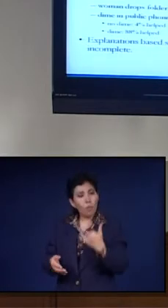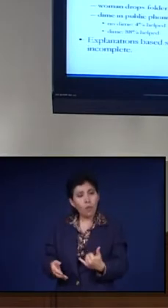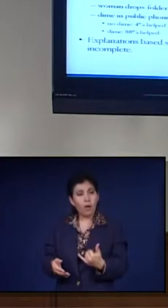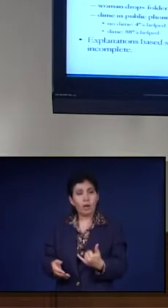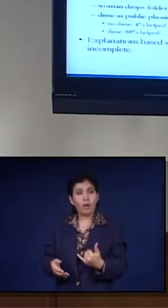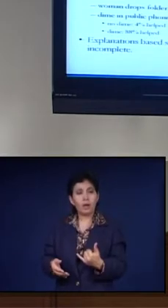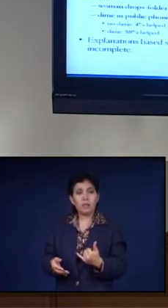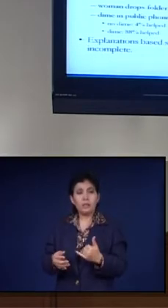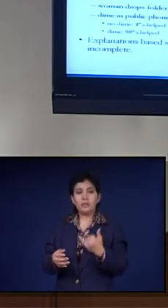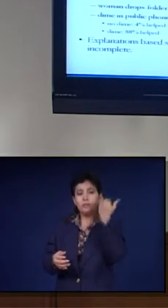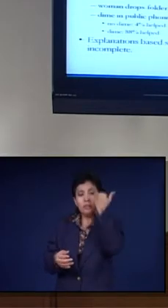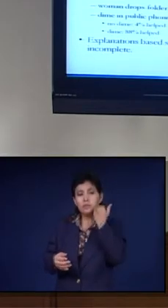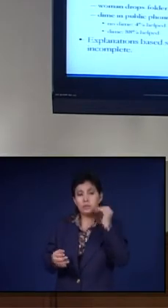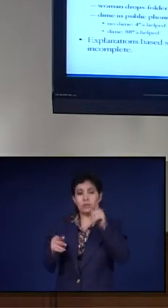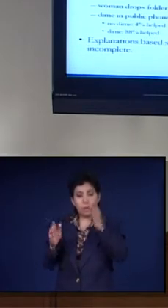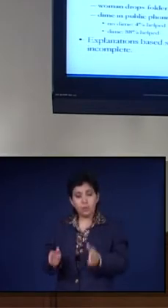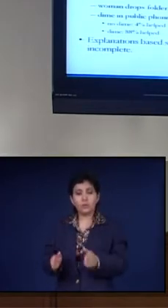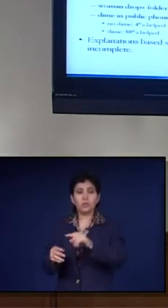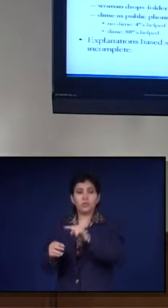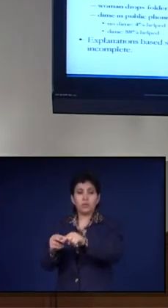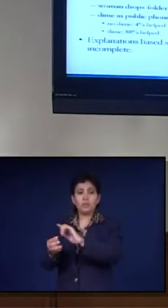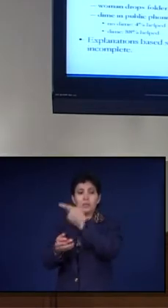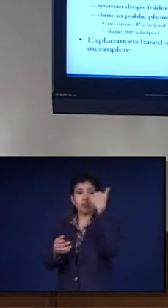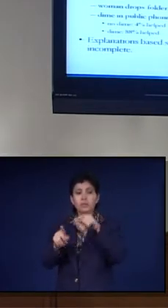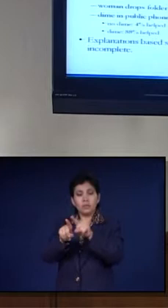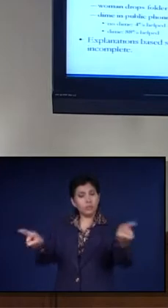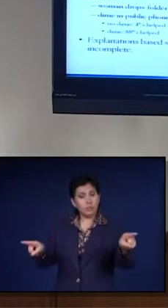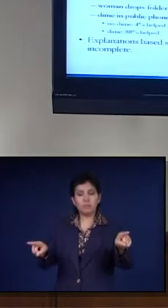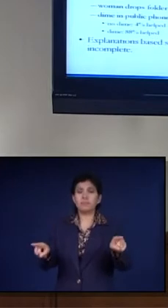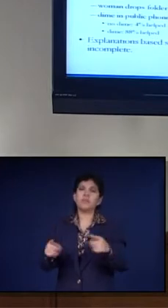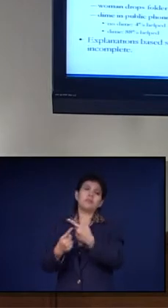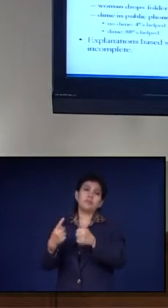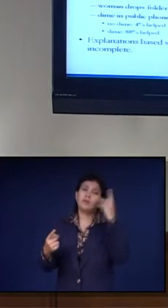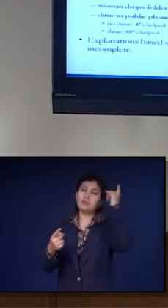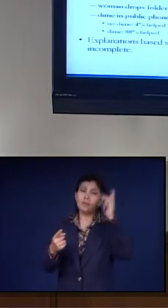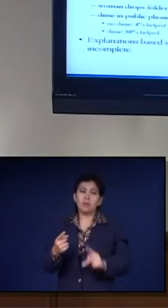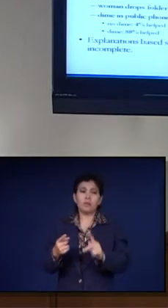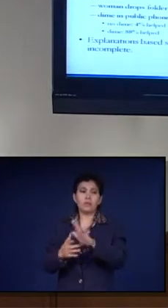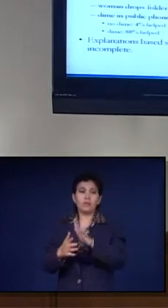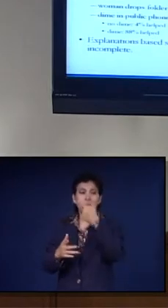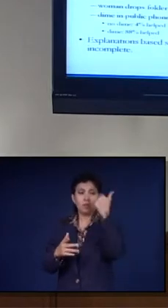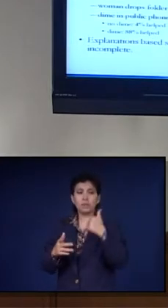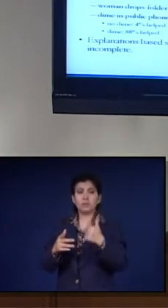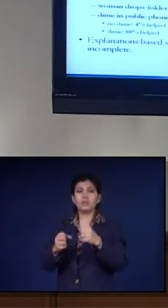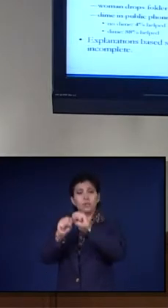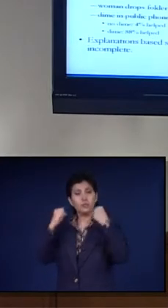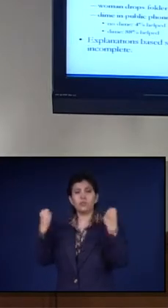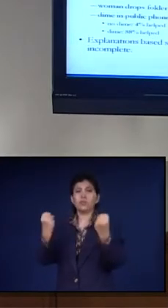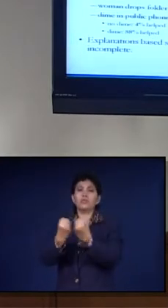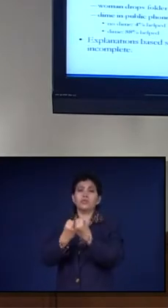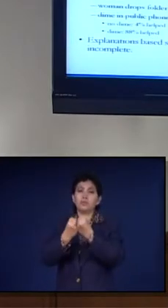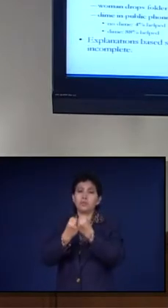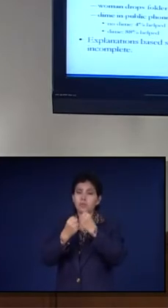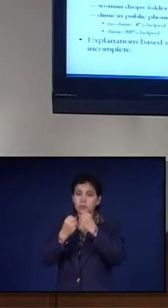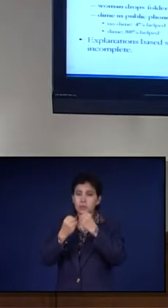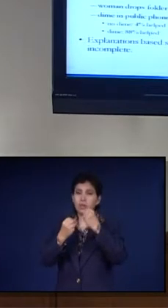judge look at just the book of law, which is different from psychologists. We look more on the social psychology as